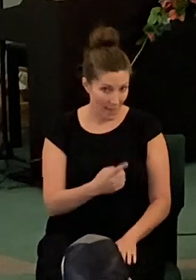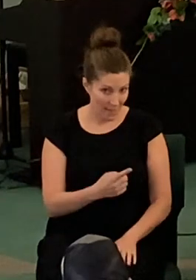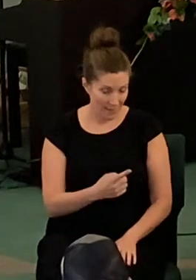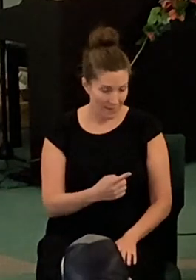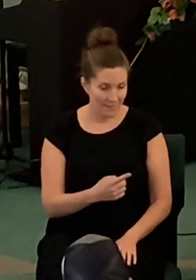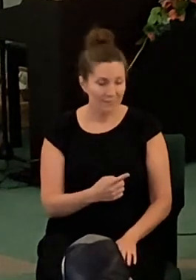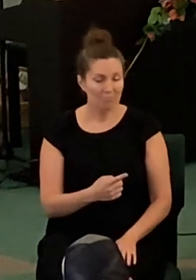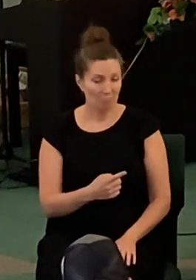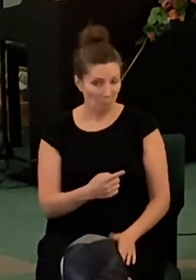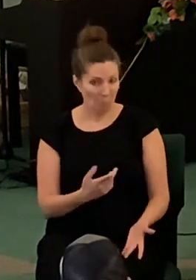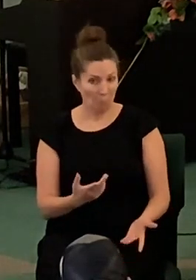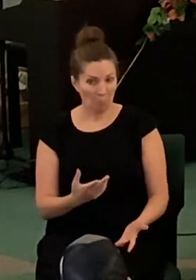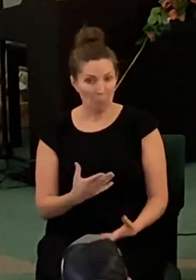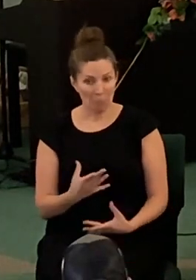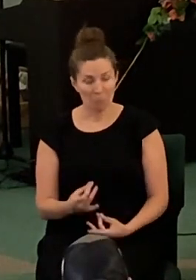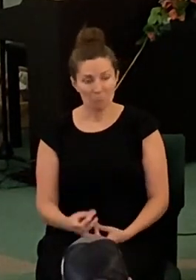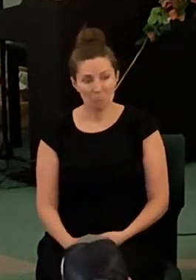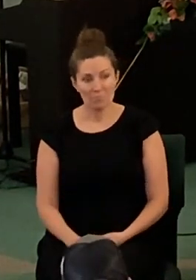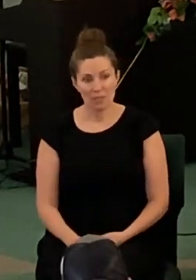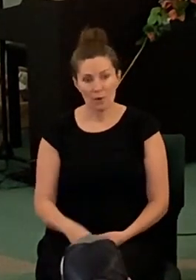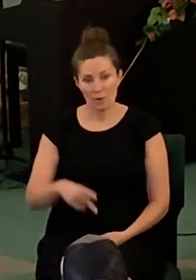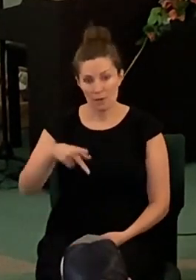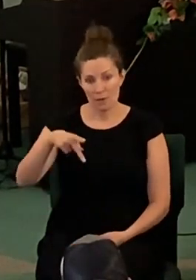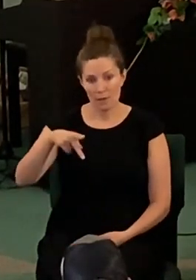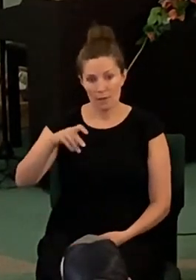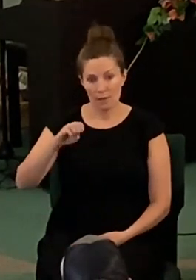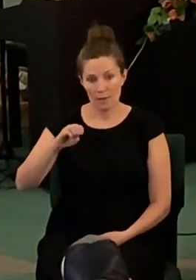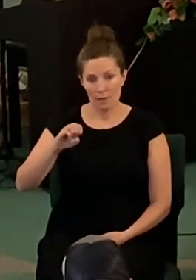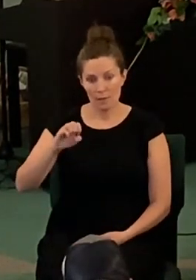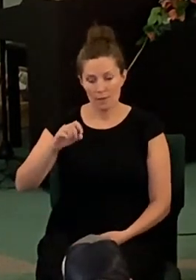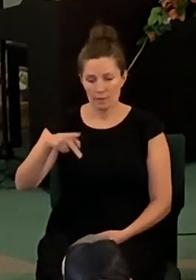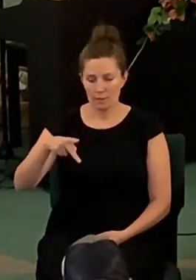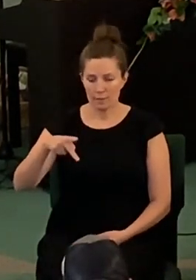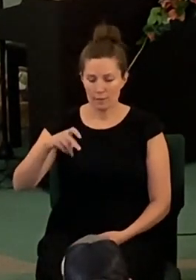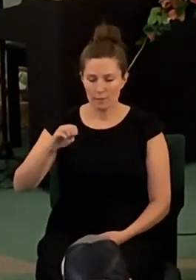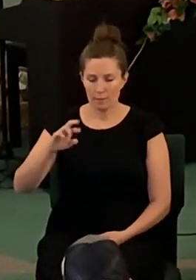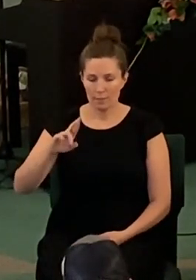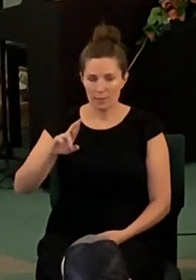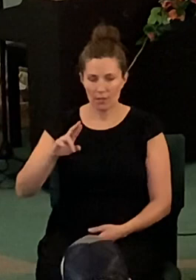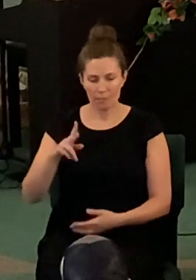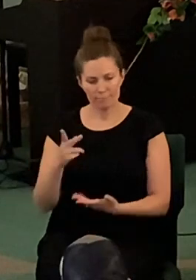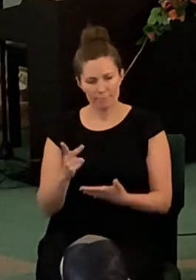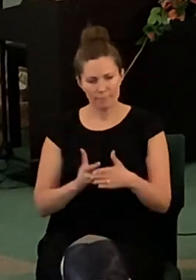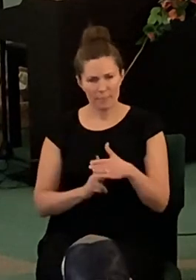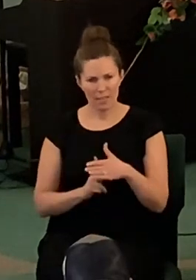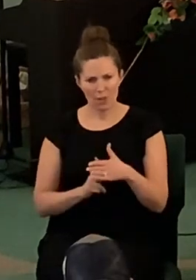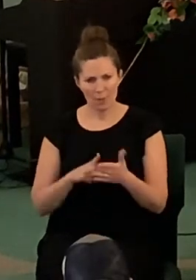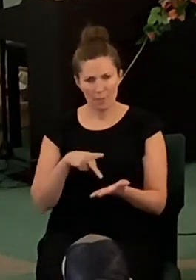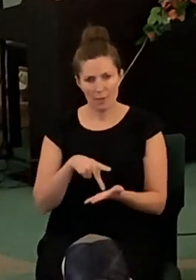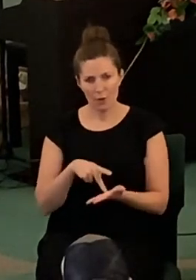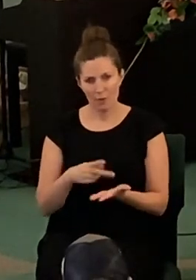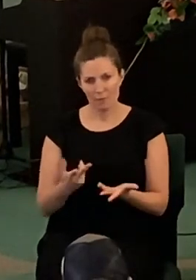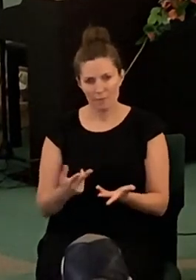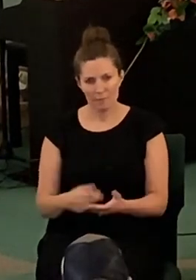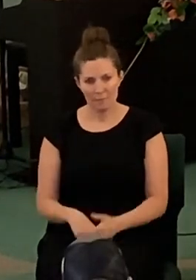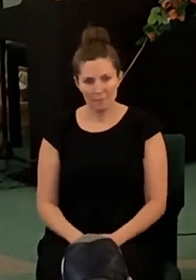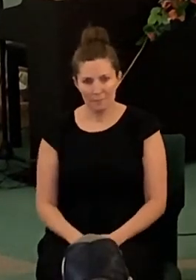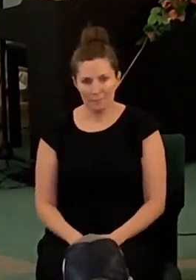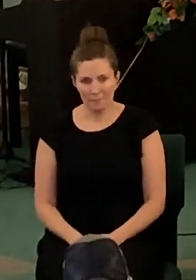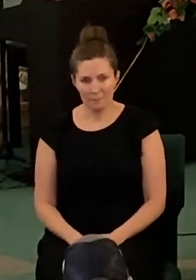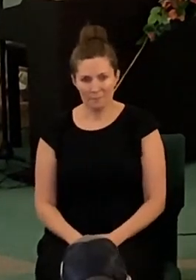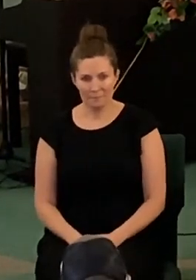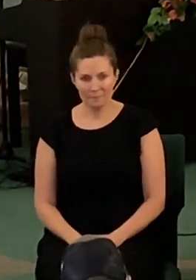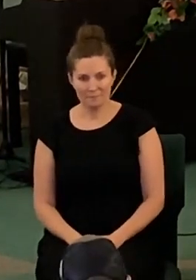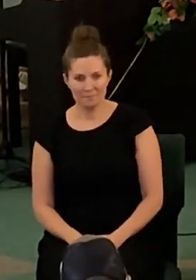Peter. And he says that they're supposed to love one another. And he describes two types of love here. In